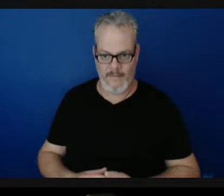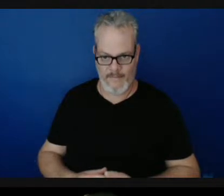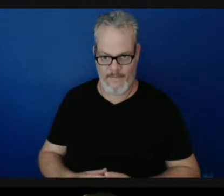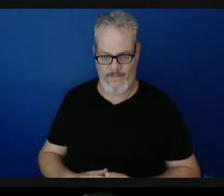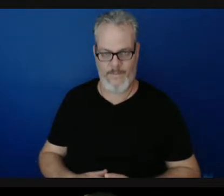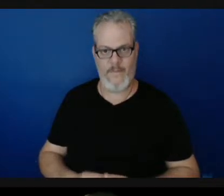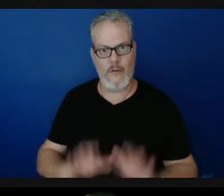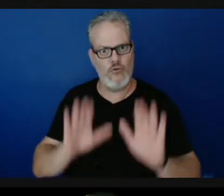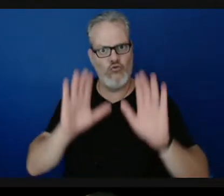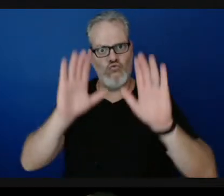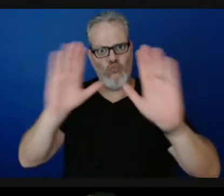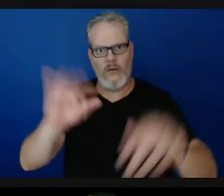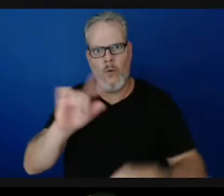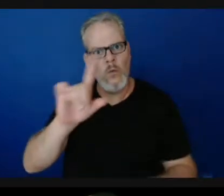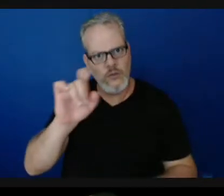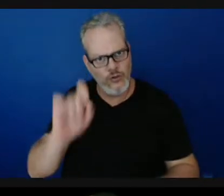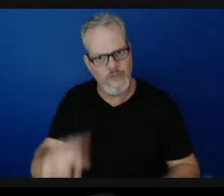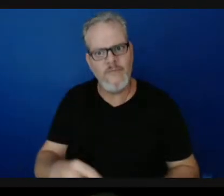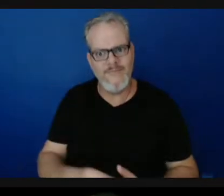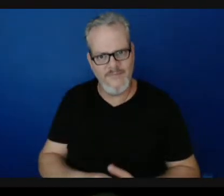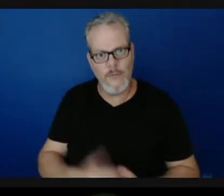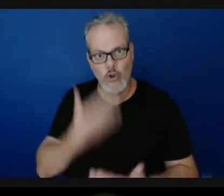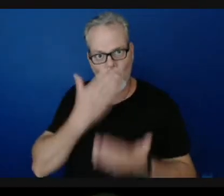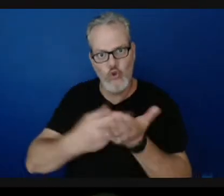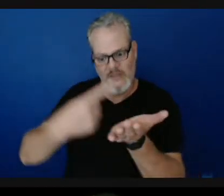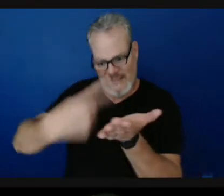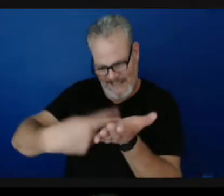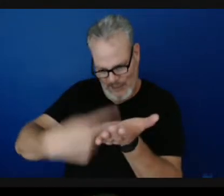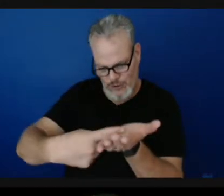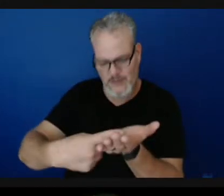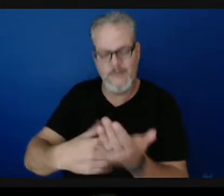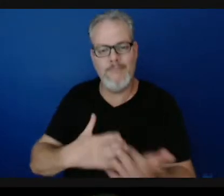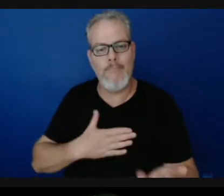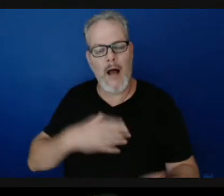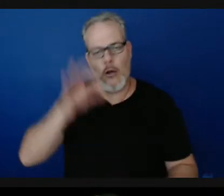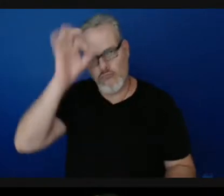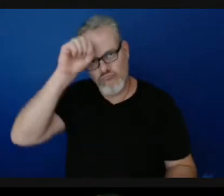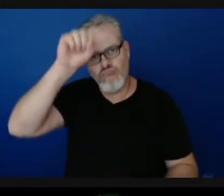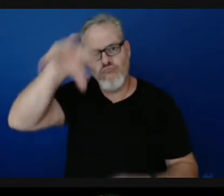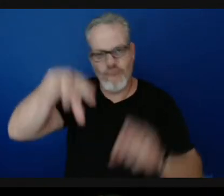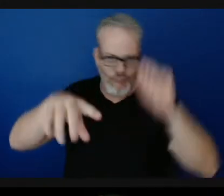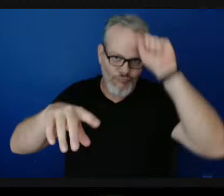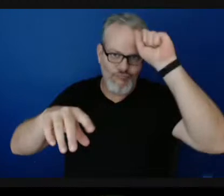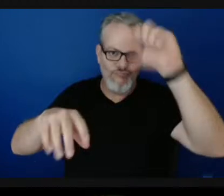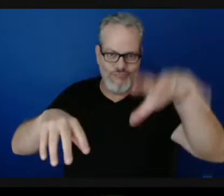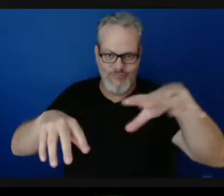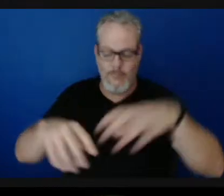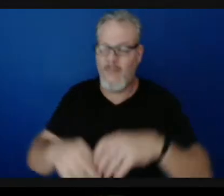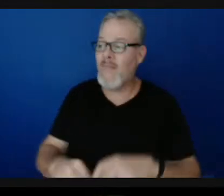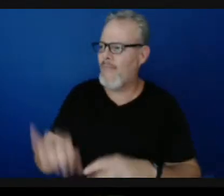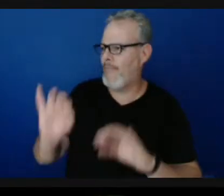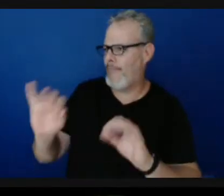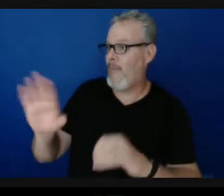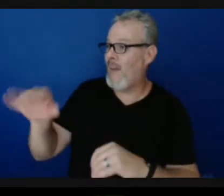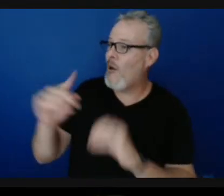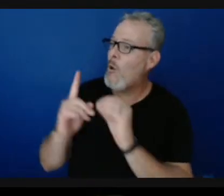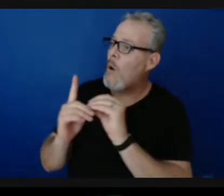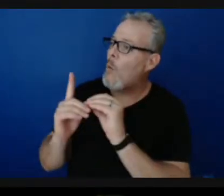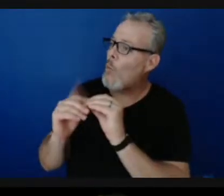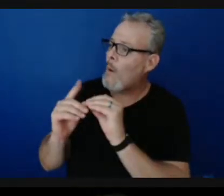and think about. And yeah, that's just my thoughts on that. Yeah. One more came through. We'll do this one last one.